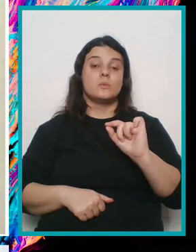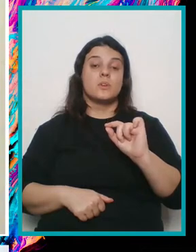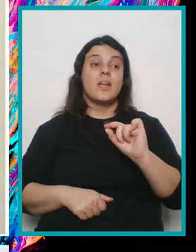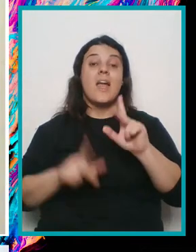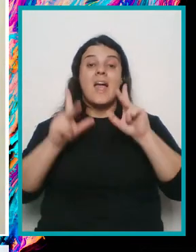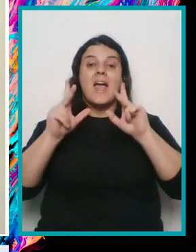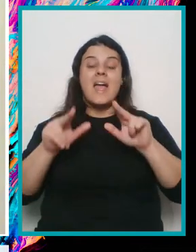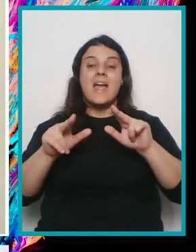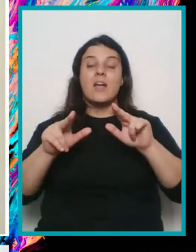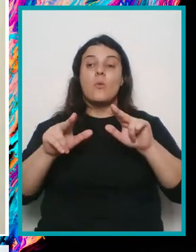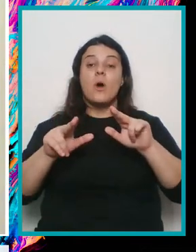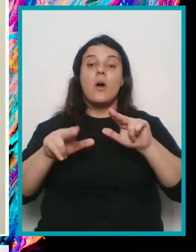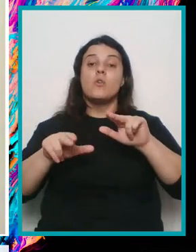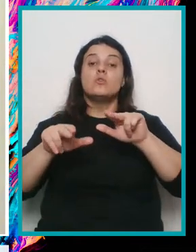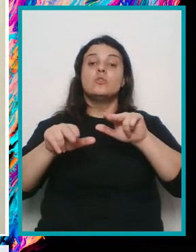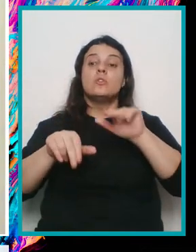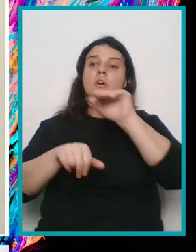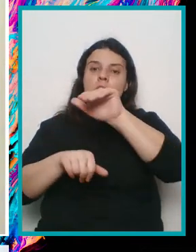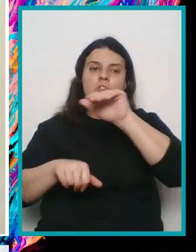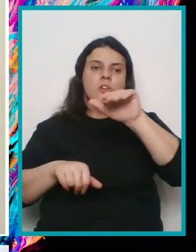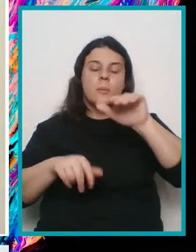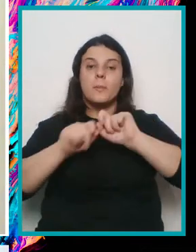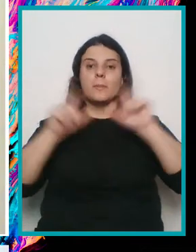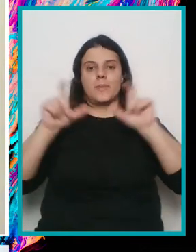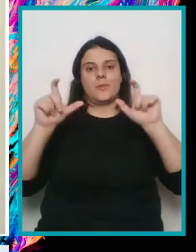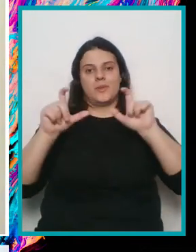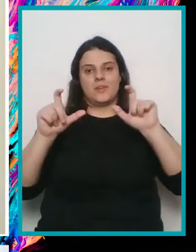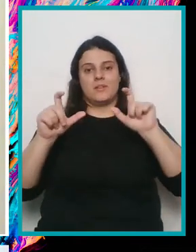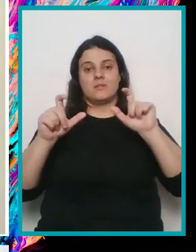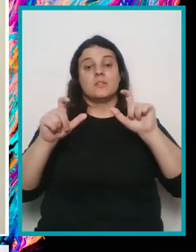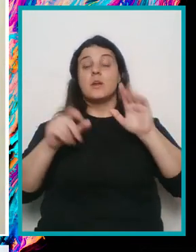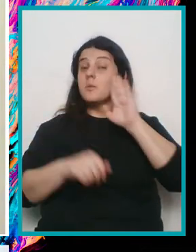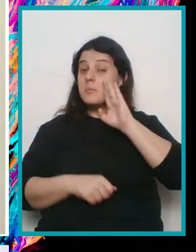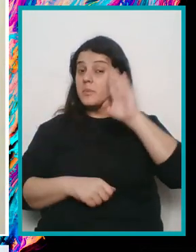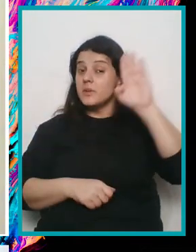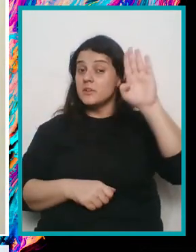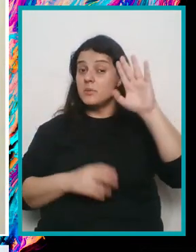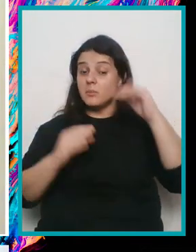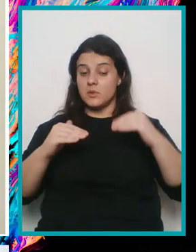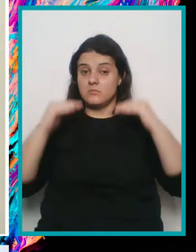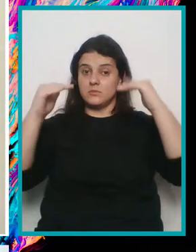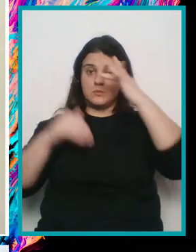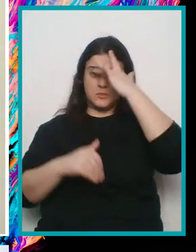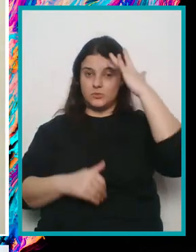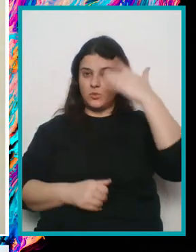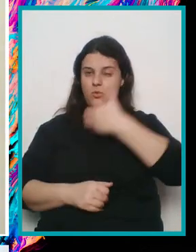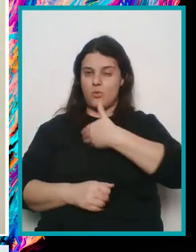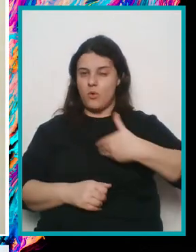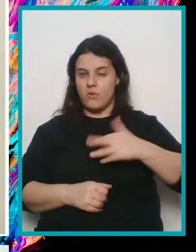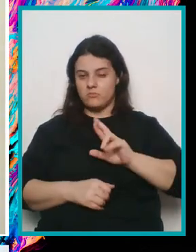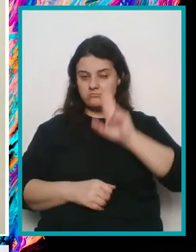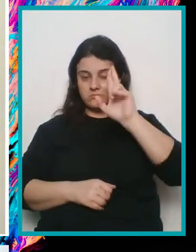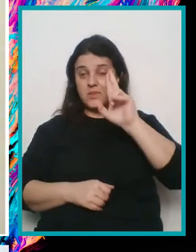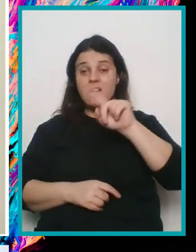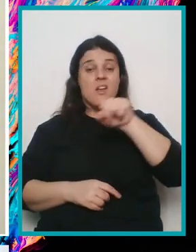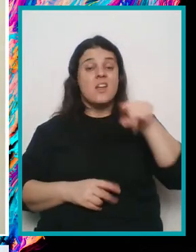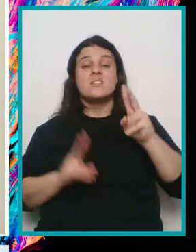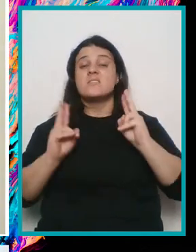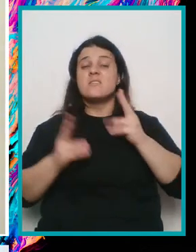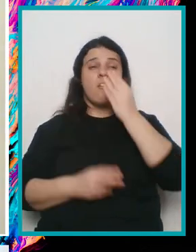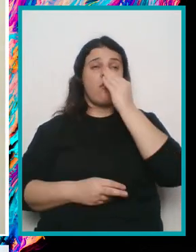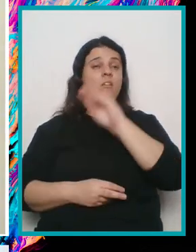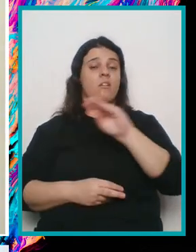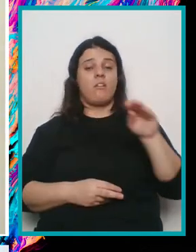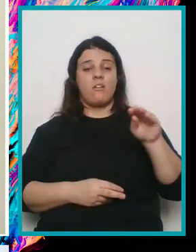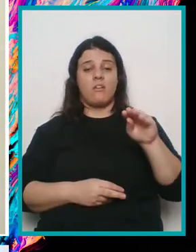the science of the climate crisis. But they were quick to believe in the science of this